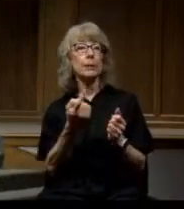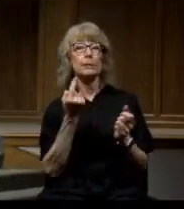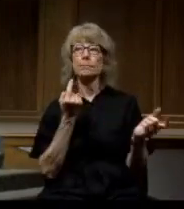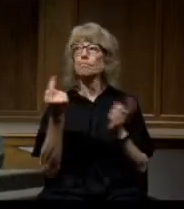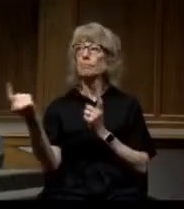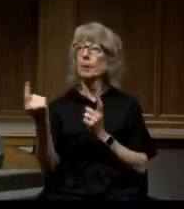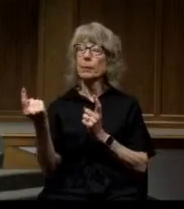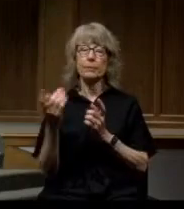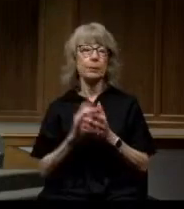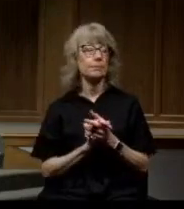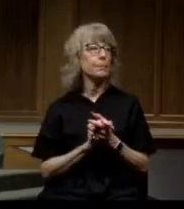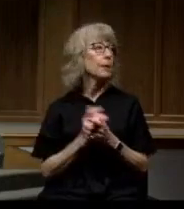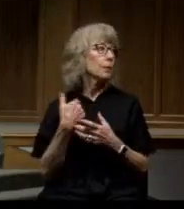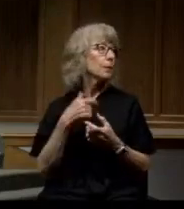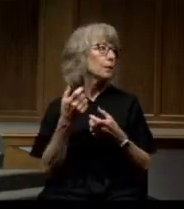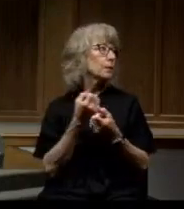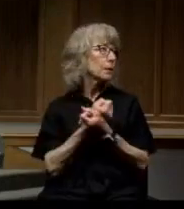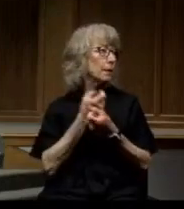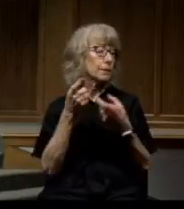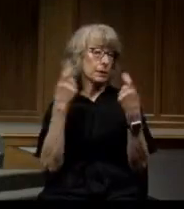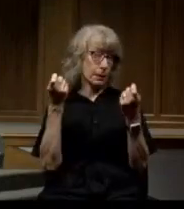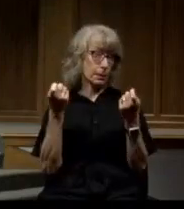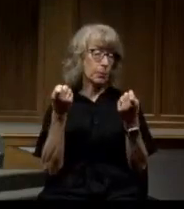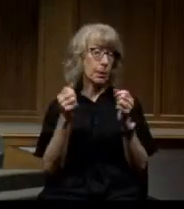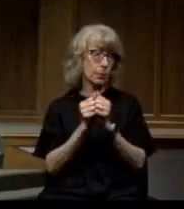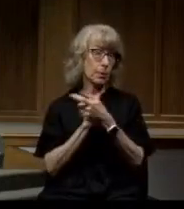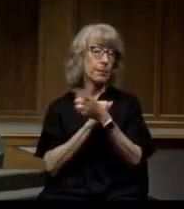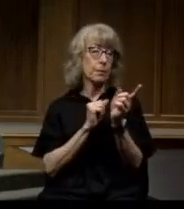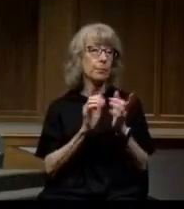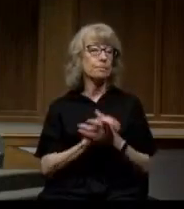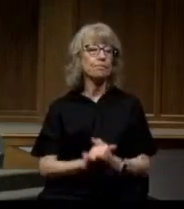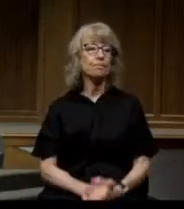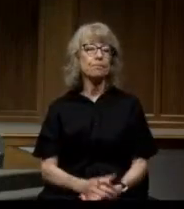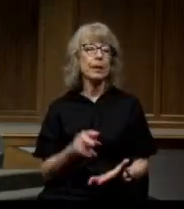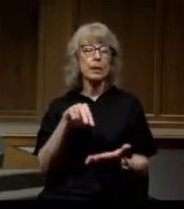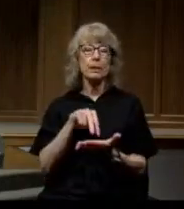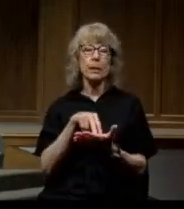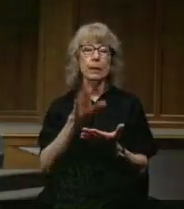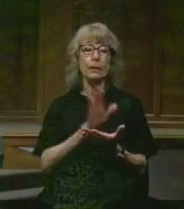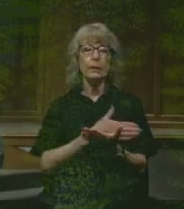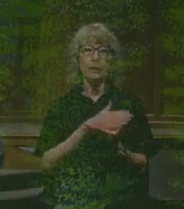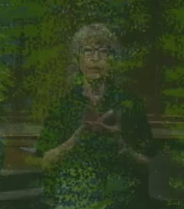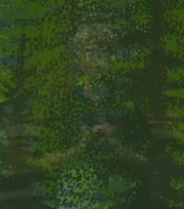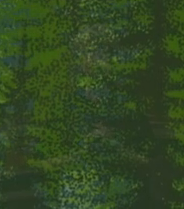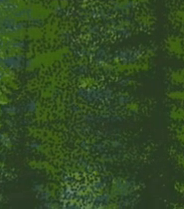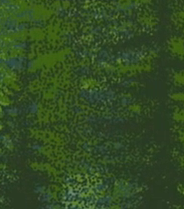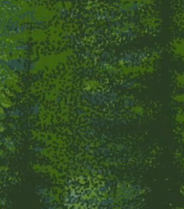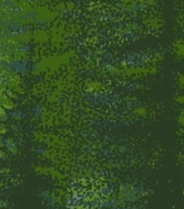front, and we would love to celebrate your birth into Christ this morning. Let's stand and sing.